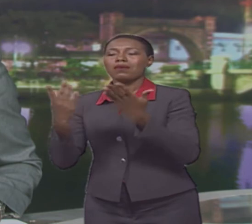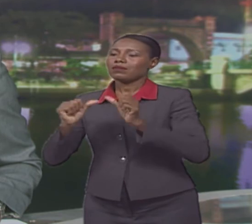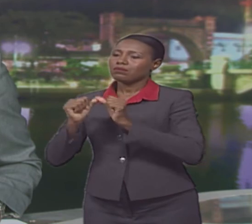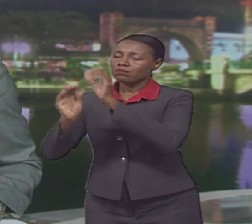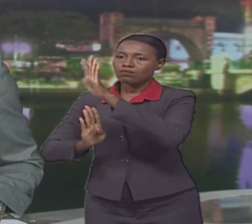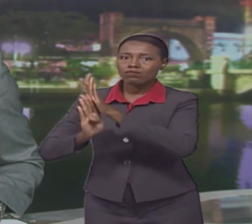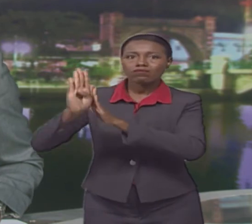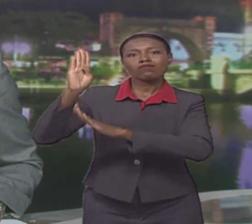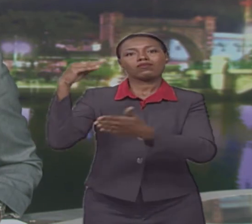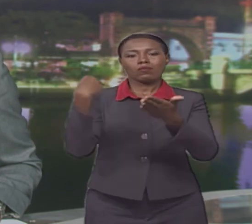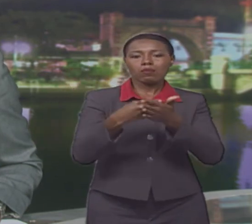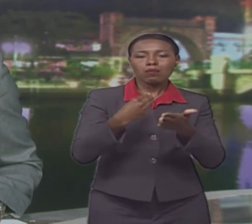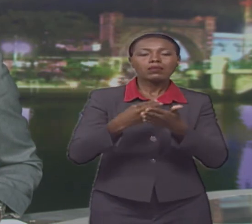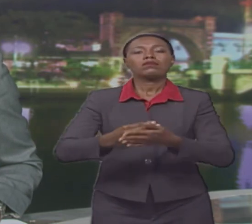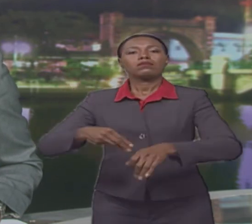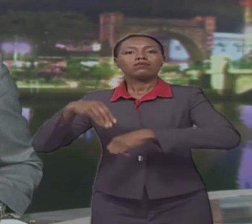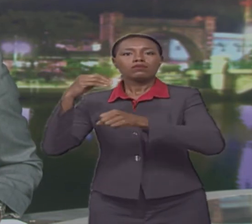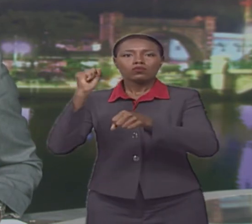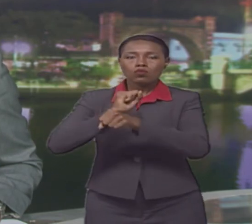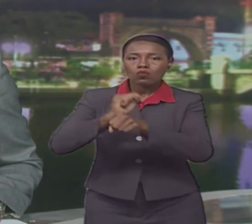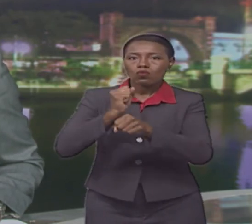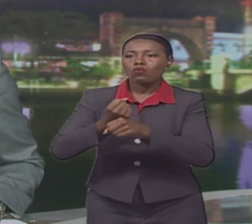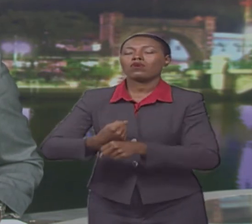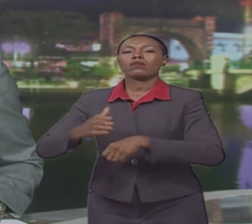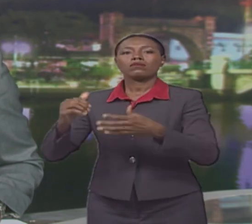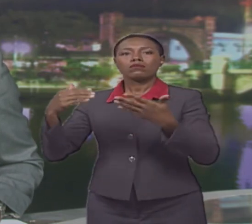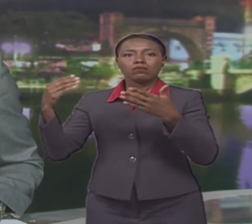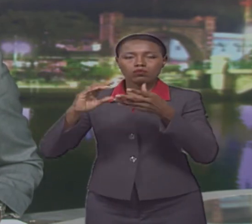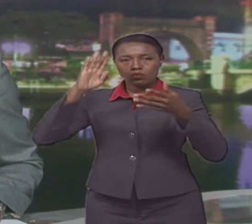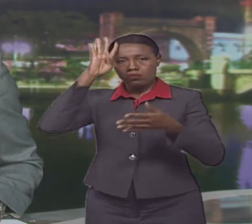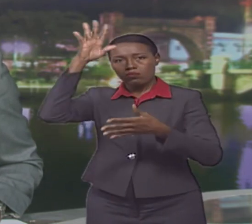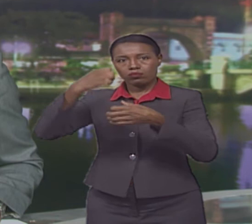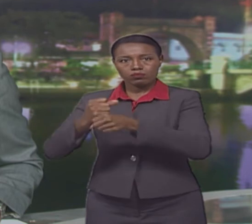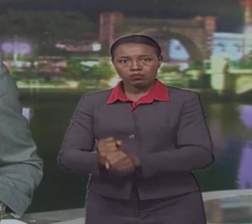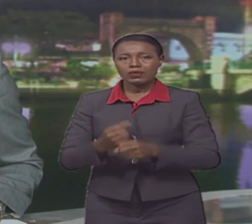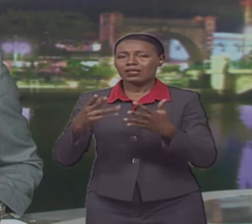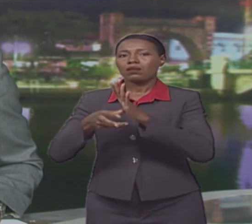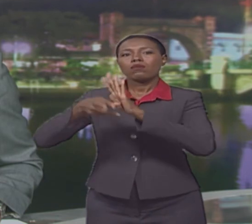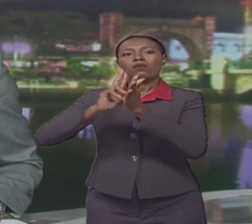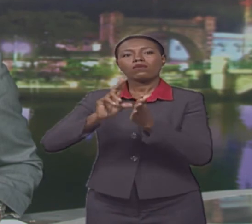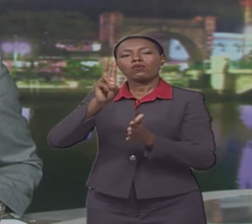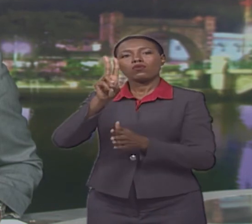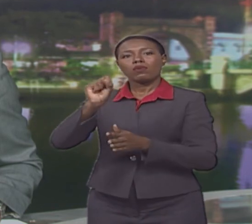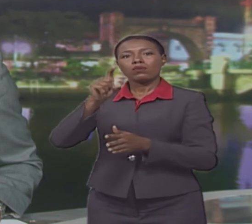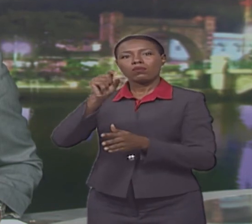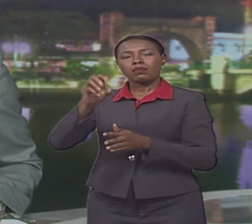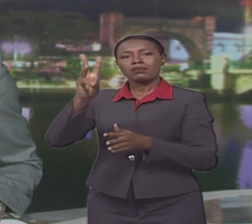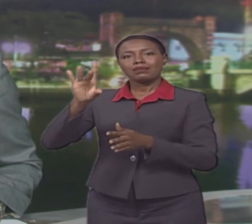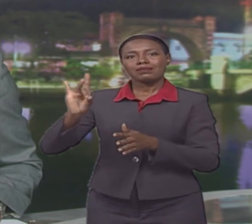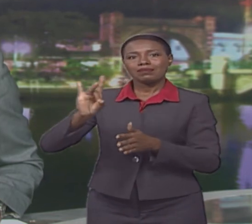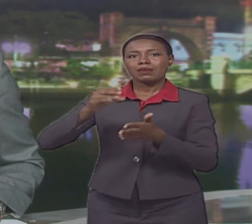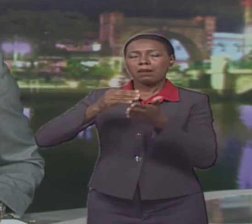job creation. The IMF Executive Board earlier this month concluded a review of the U.S. $1.68 billion